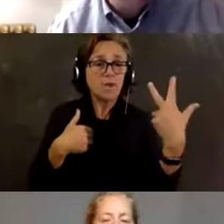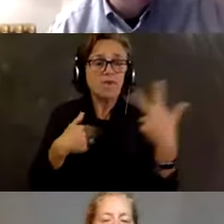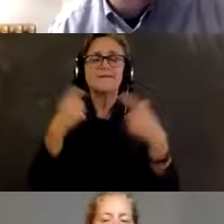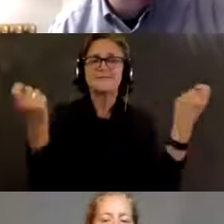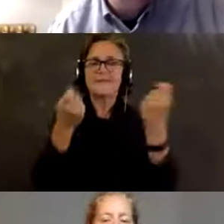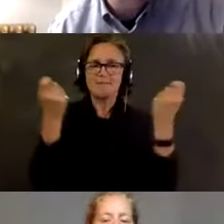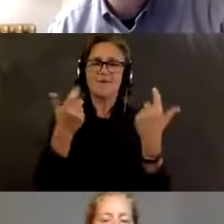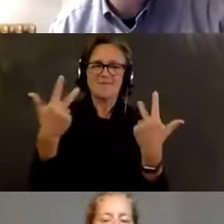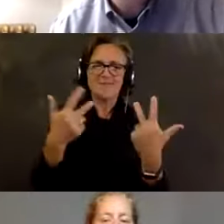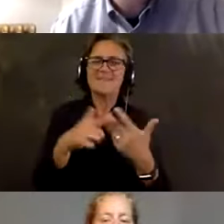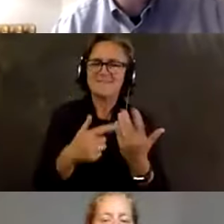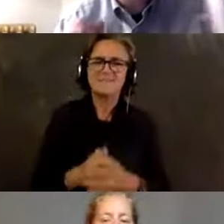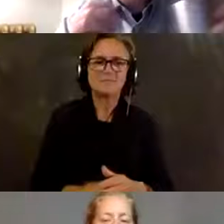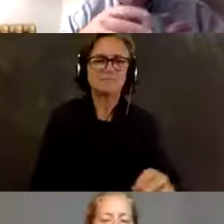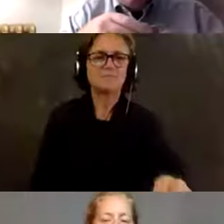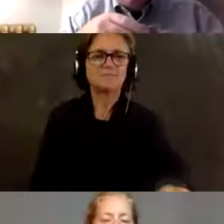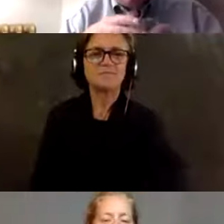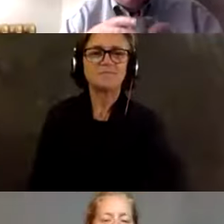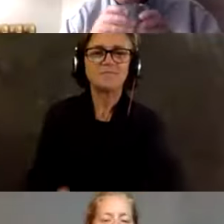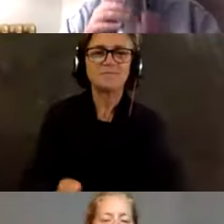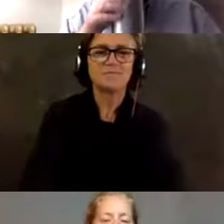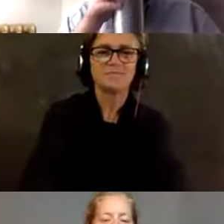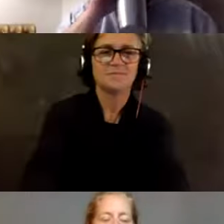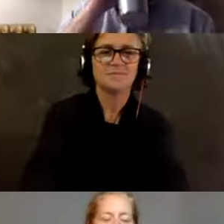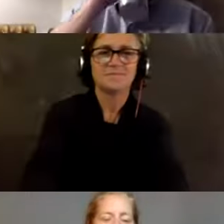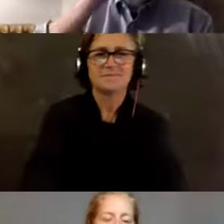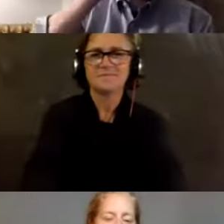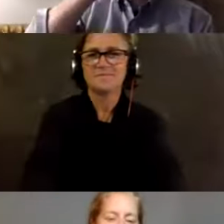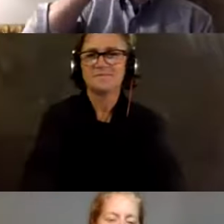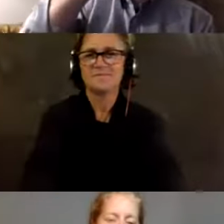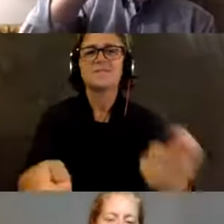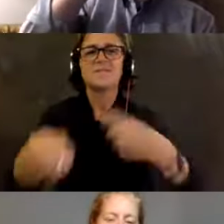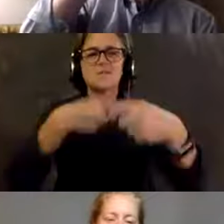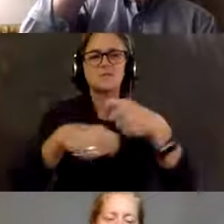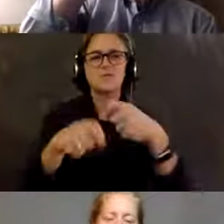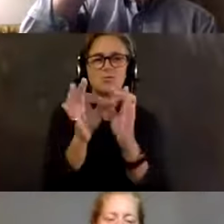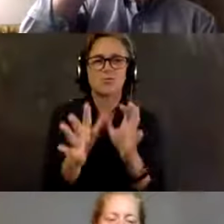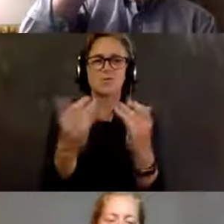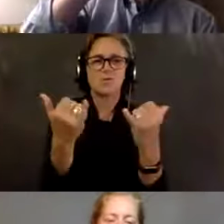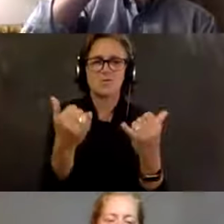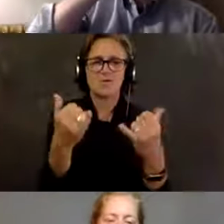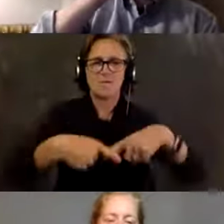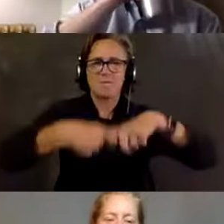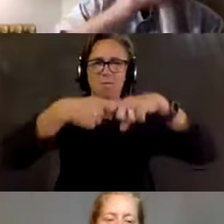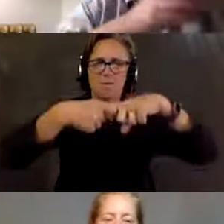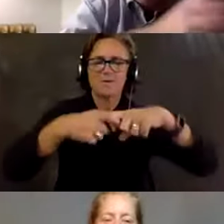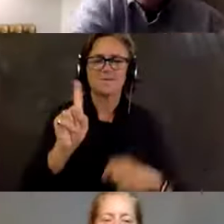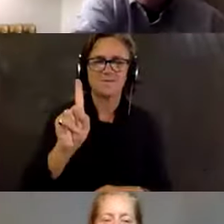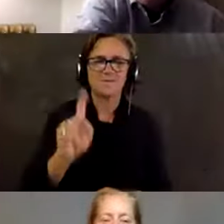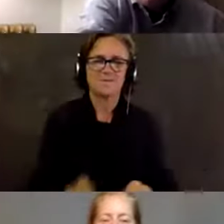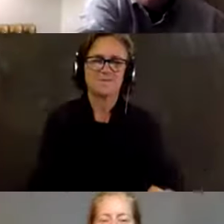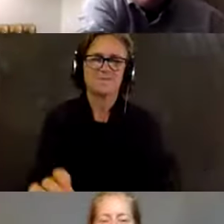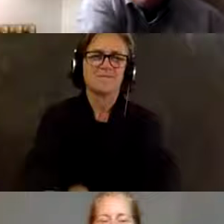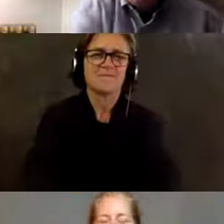well. We're just going to take a second to switch our ASL interpreters. Hold